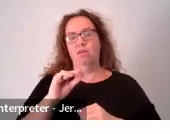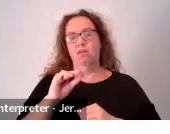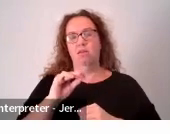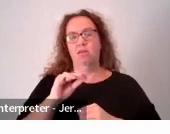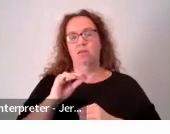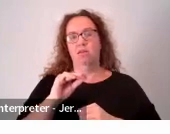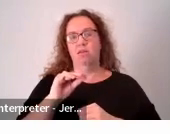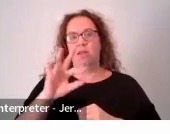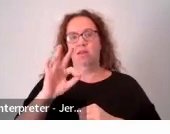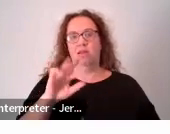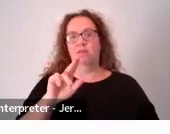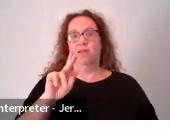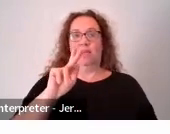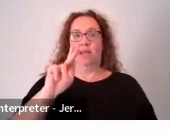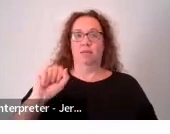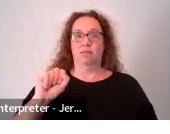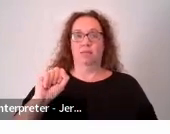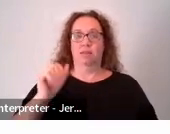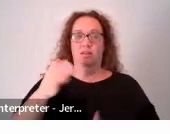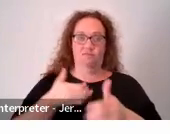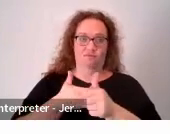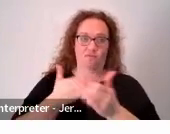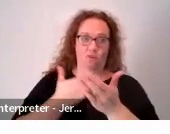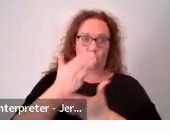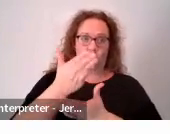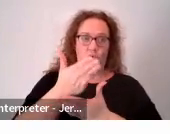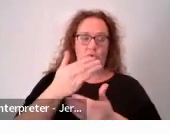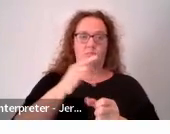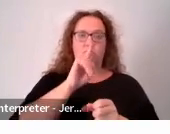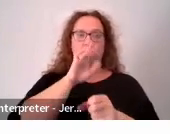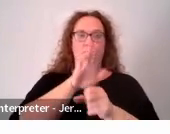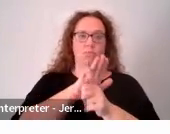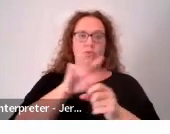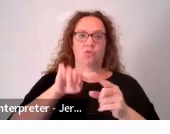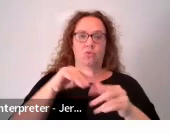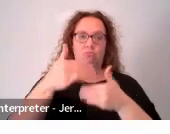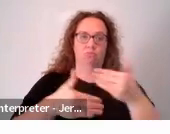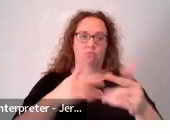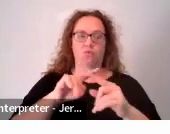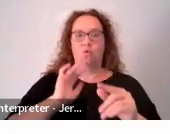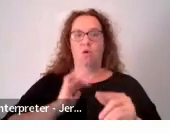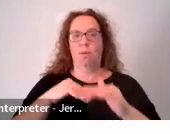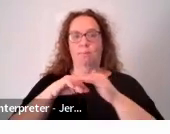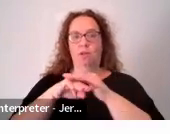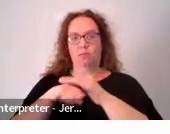not Candace is following through with these sort of assurances that are promised to participants.